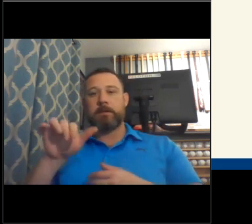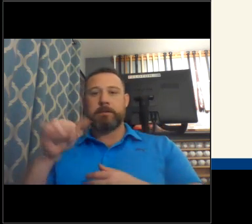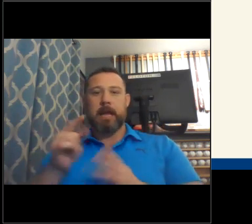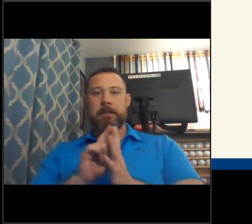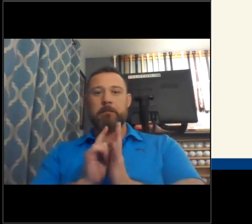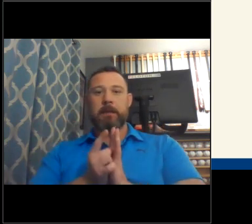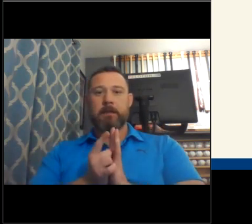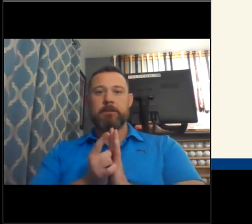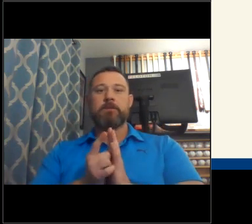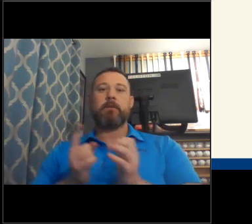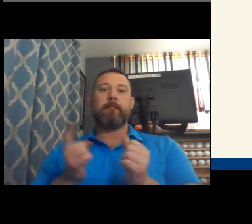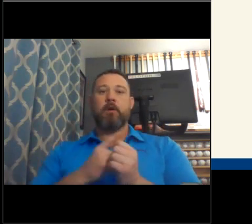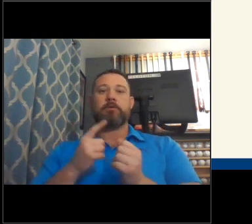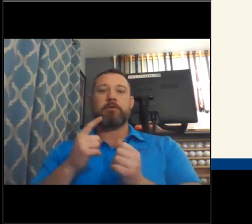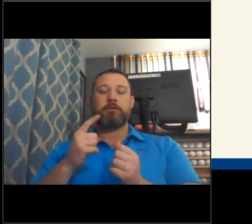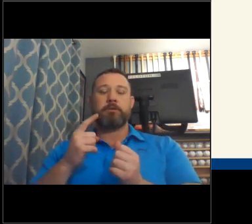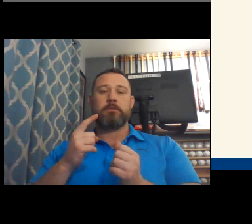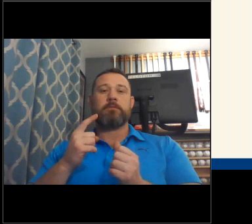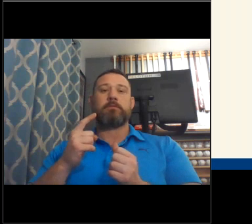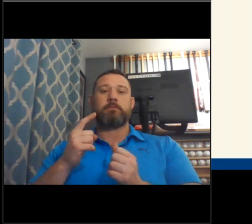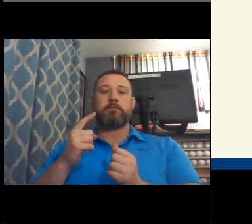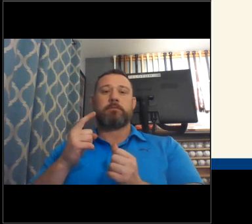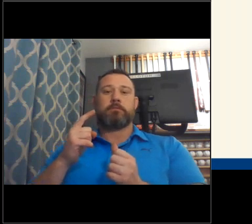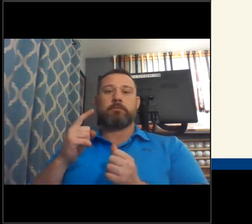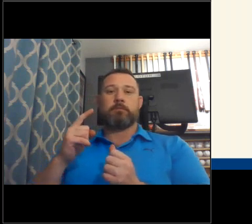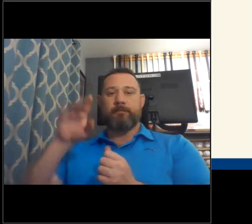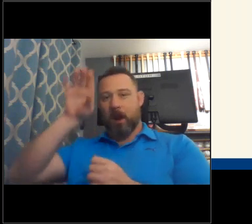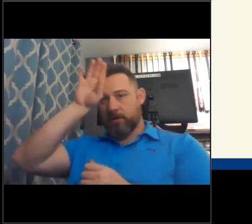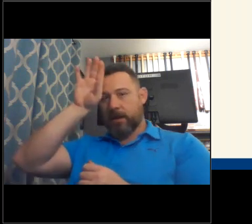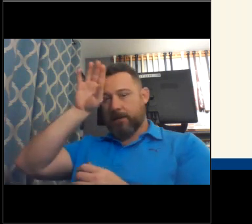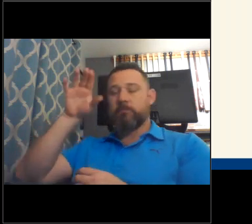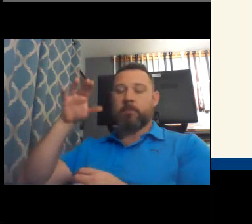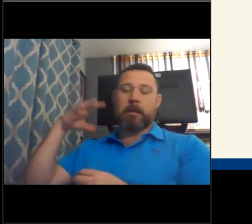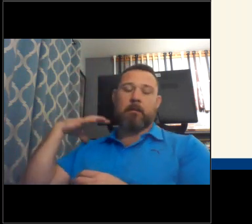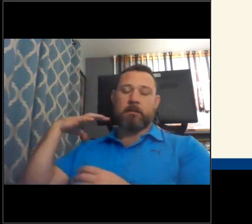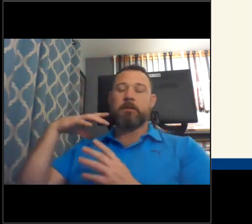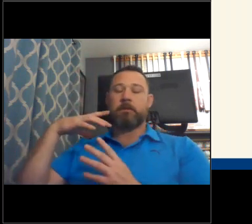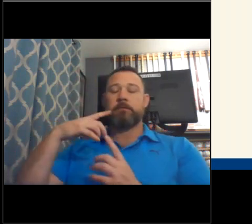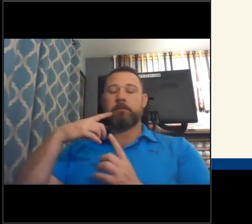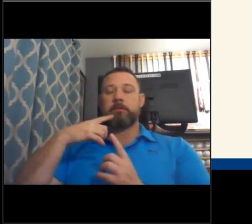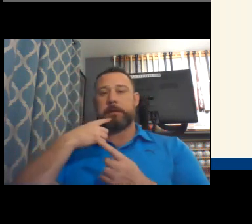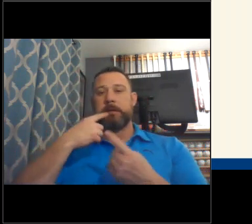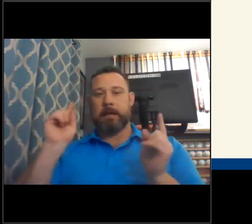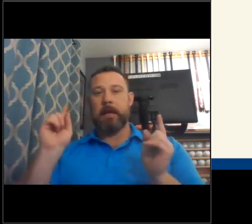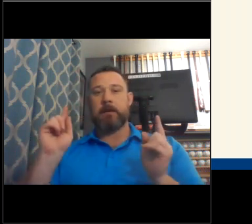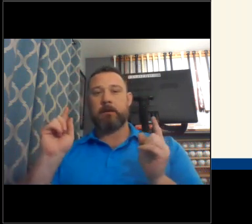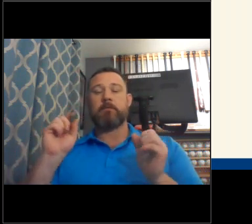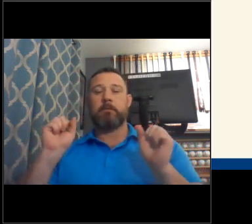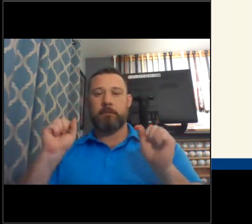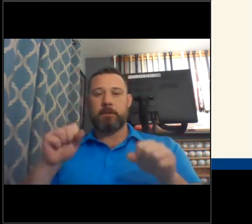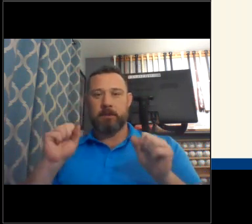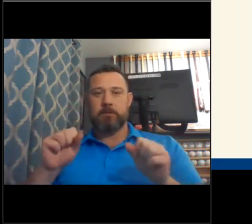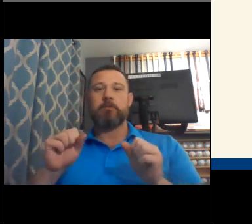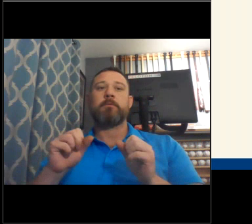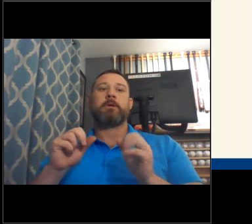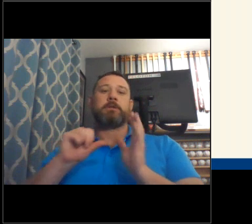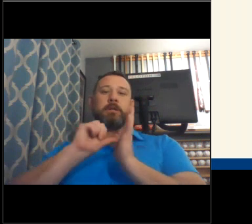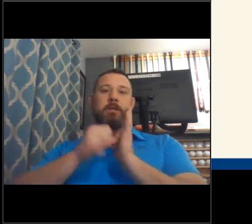first engine crew was on scene, and the fire captain indicated that this has the potential to be a significant